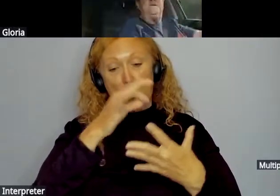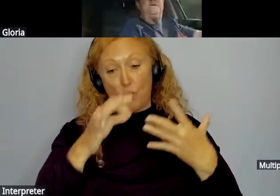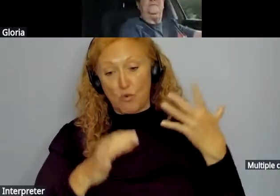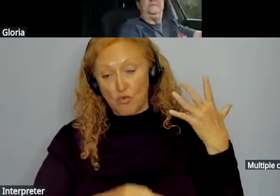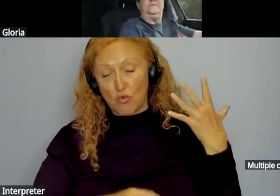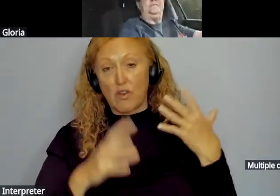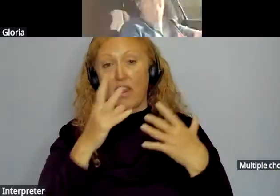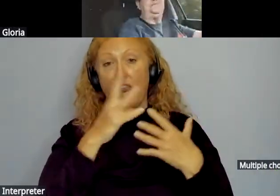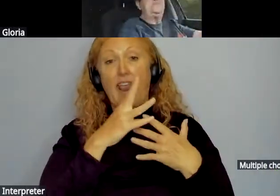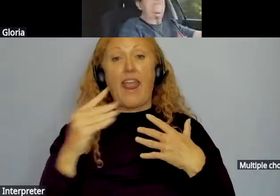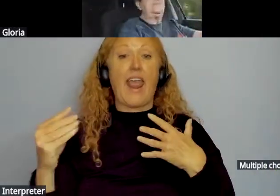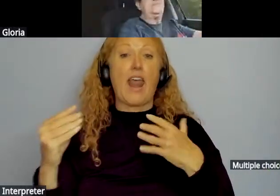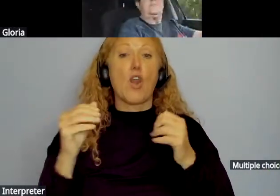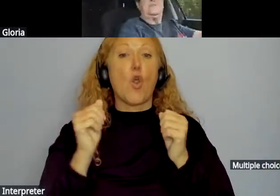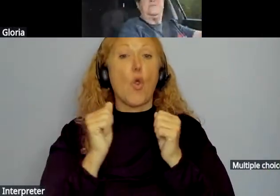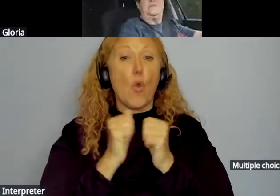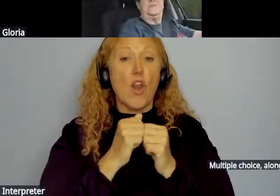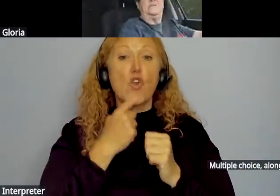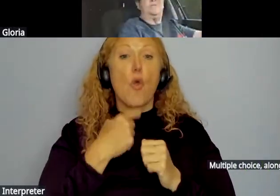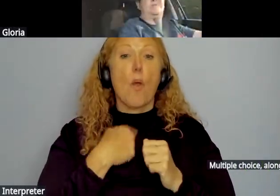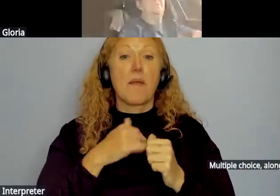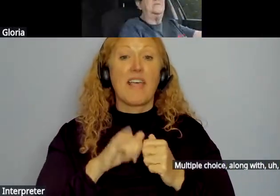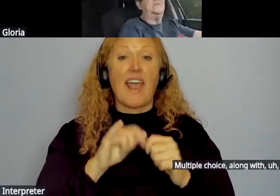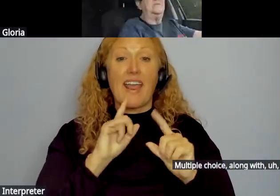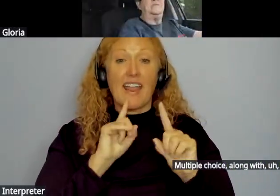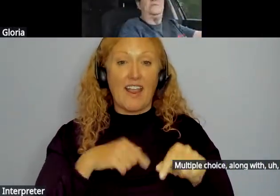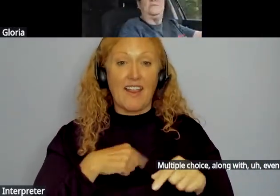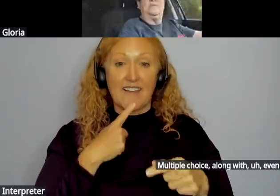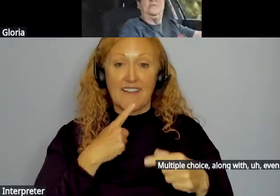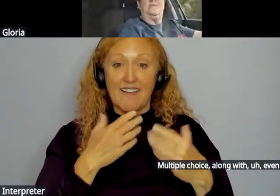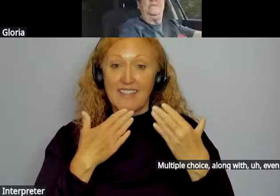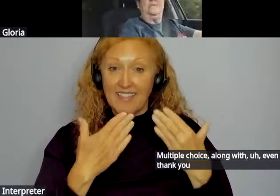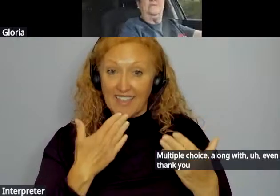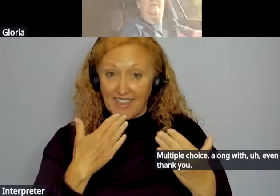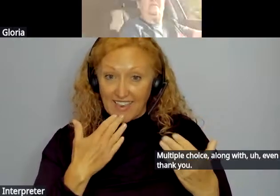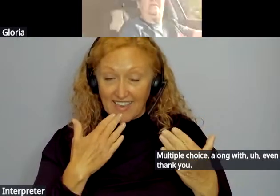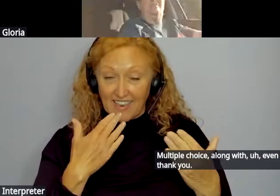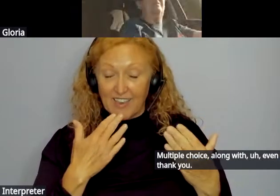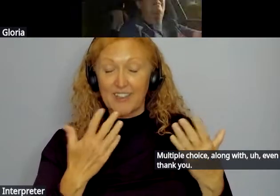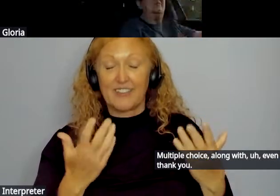with it even told me the answer because I was like, thank you.